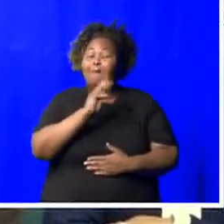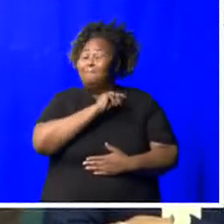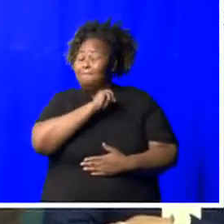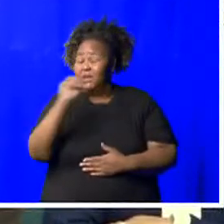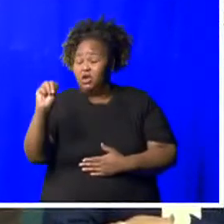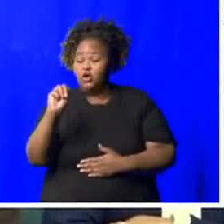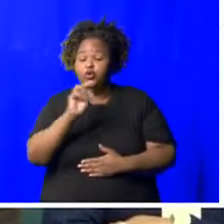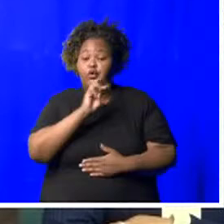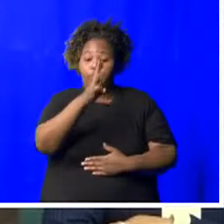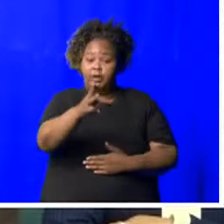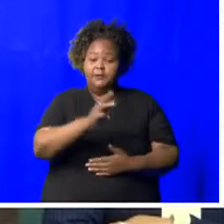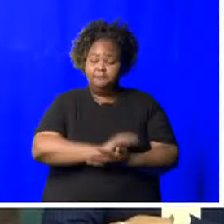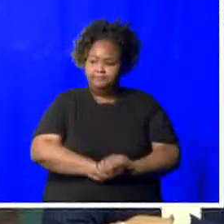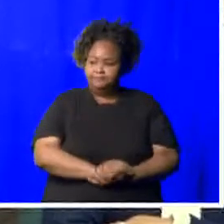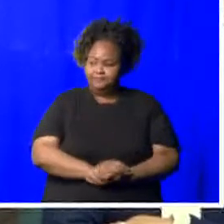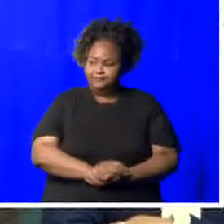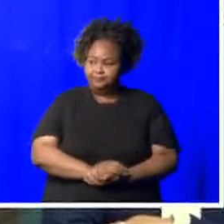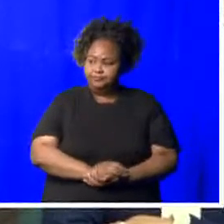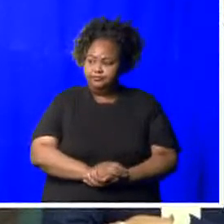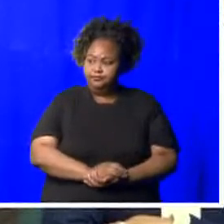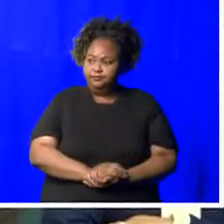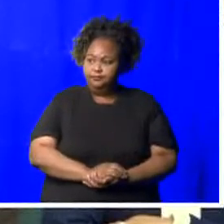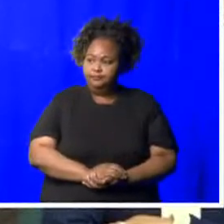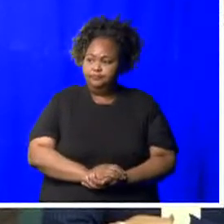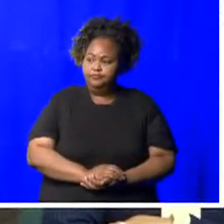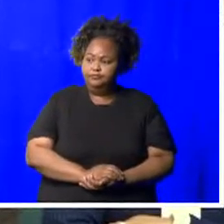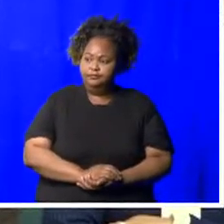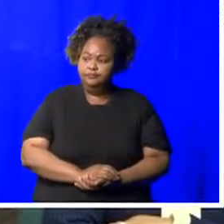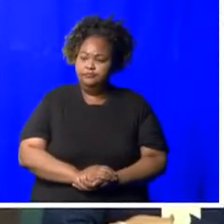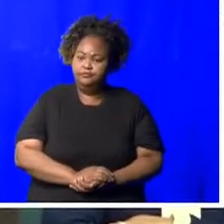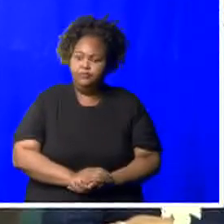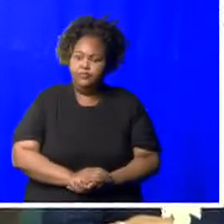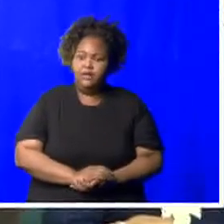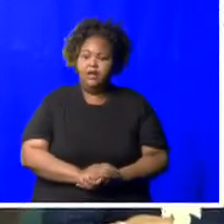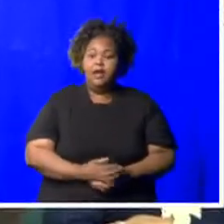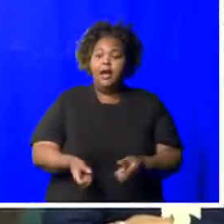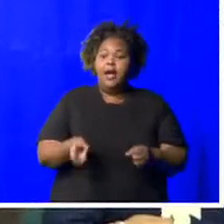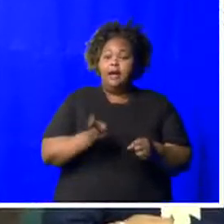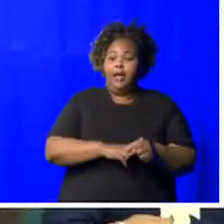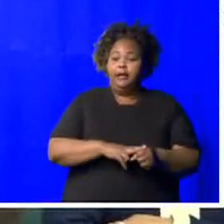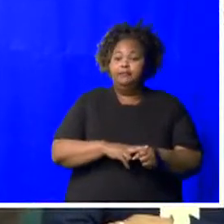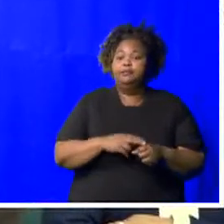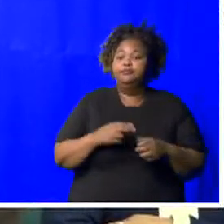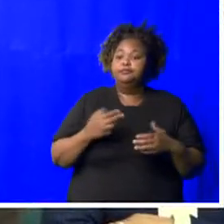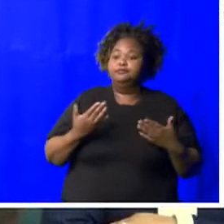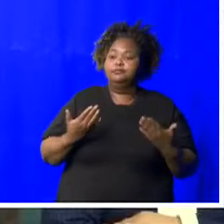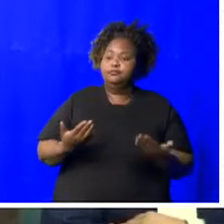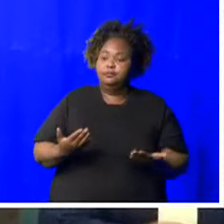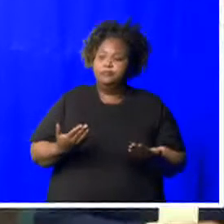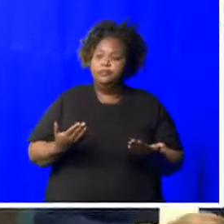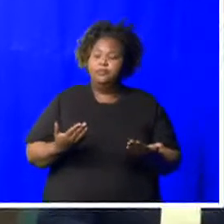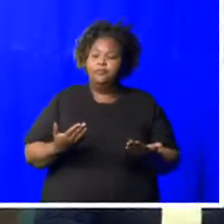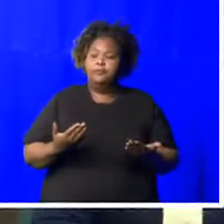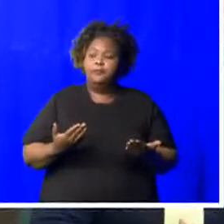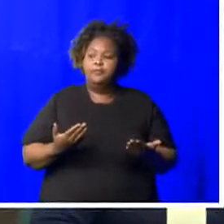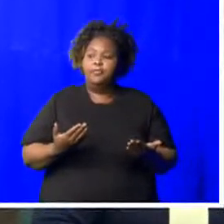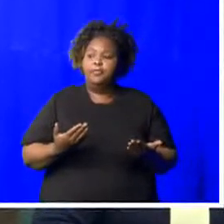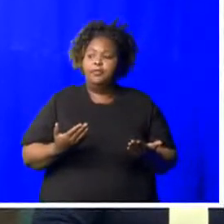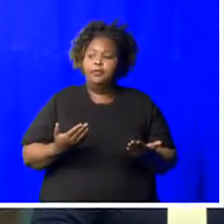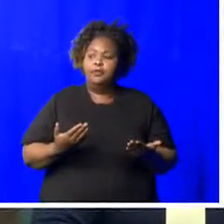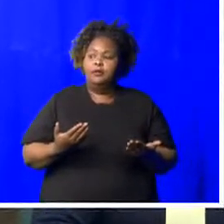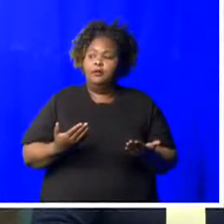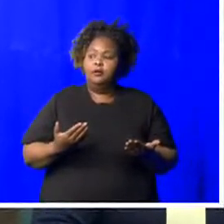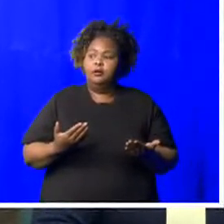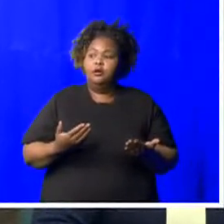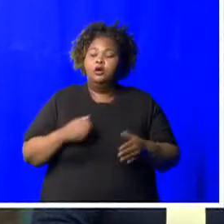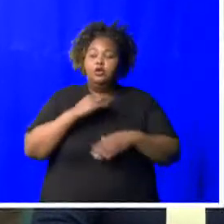Be this as it may, Mr. Speaker, I wish to caution that even though there has been a significant increase again in this